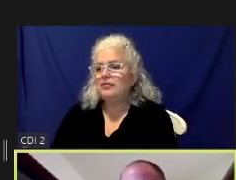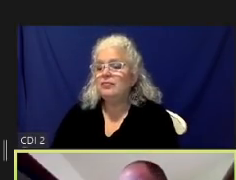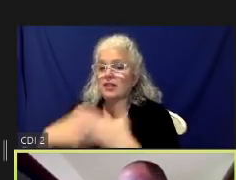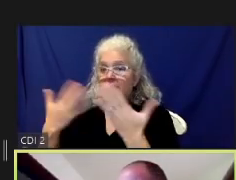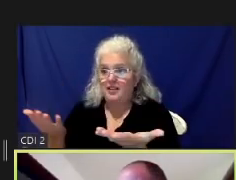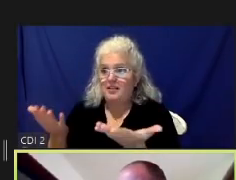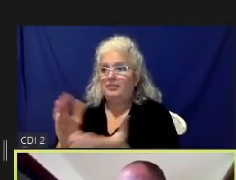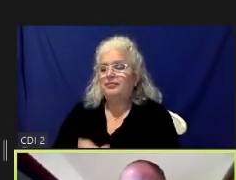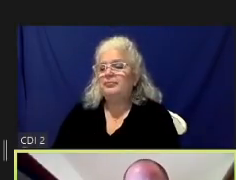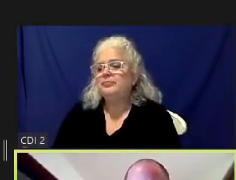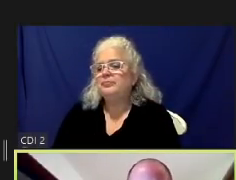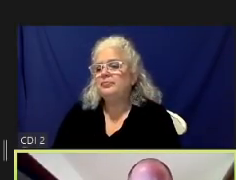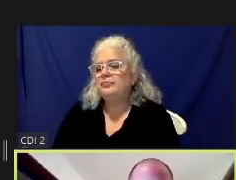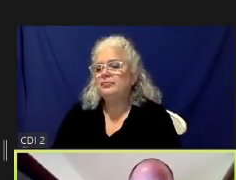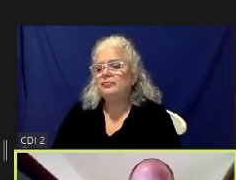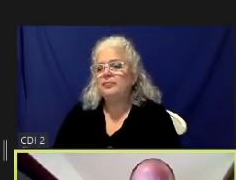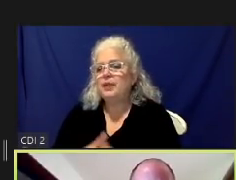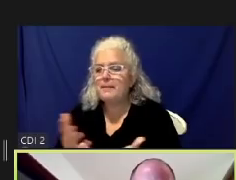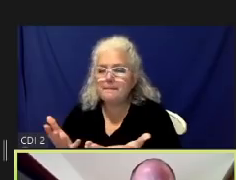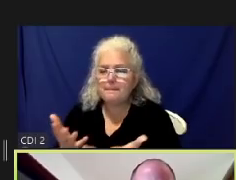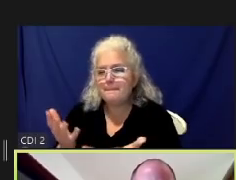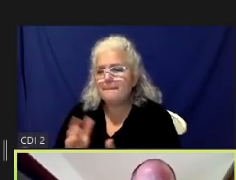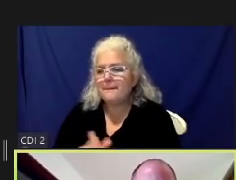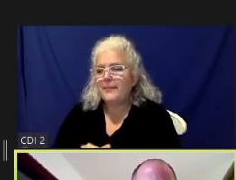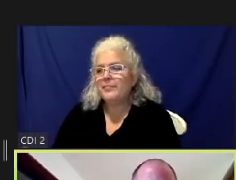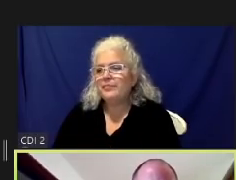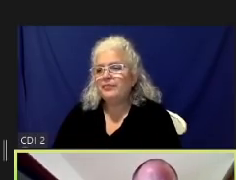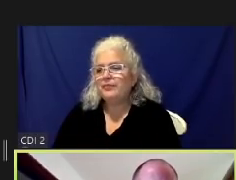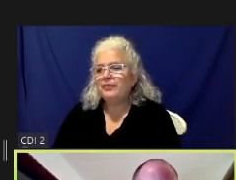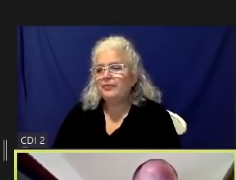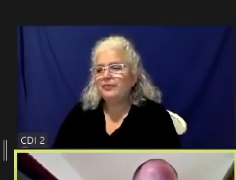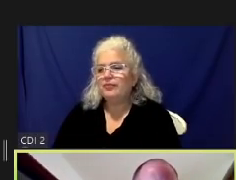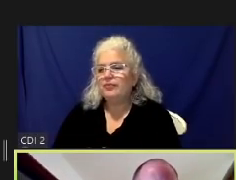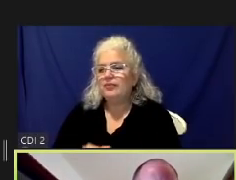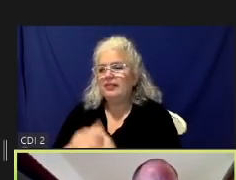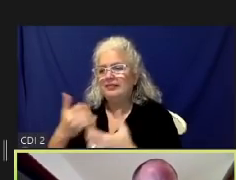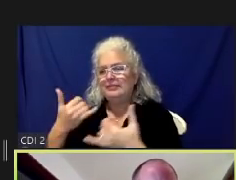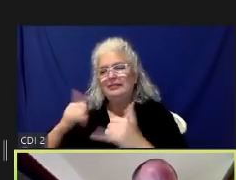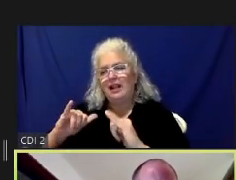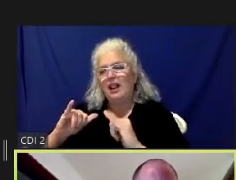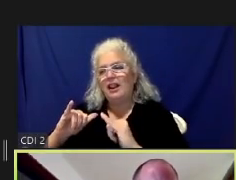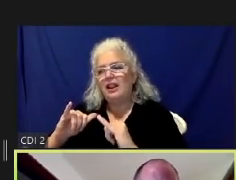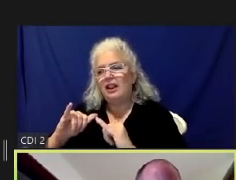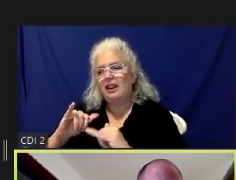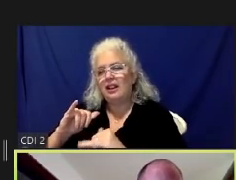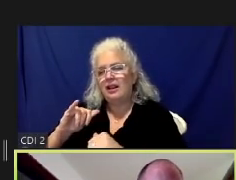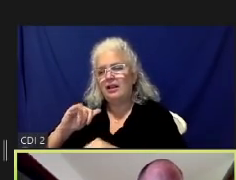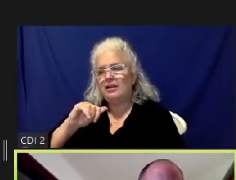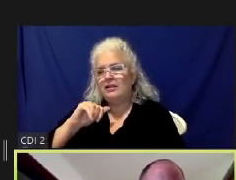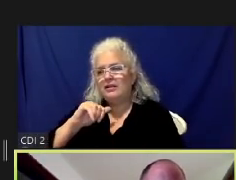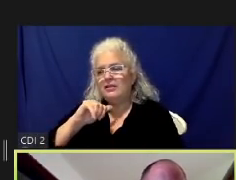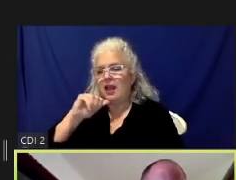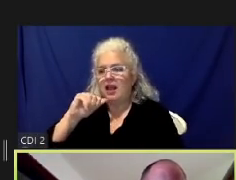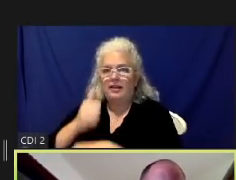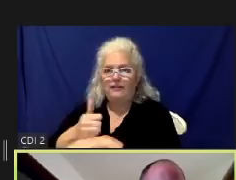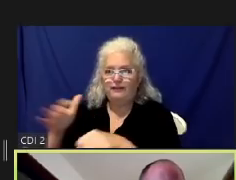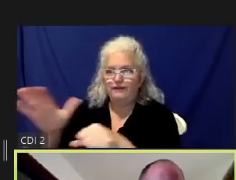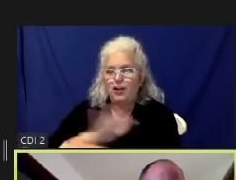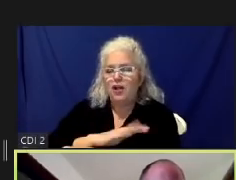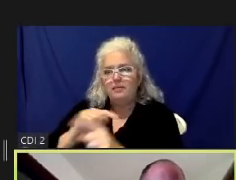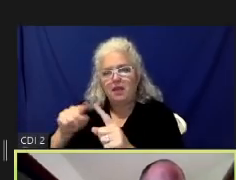still a few moving parts on that, but that again should be operational next week.